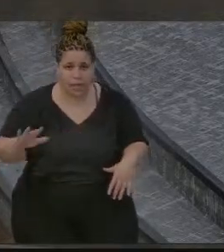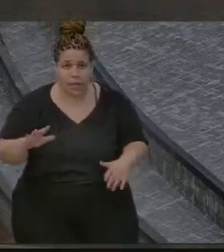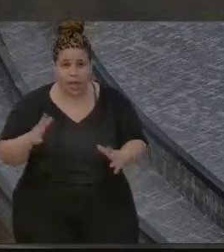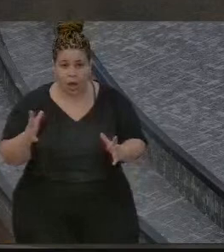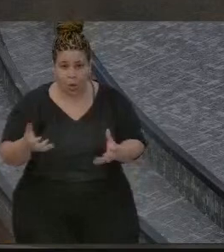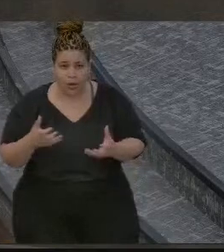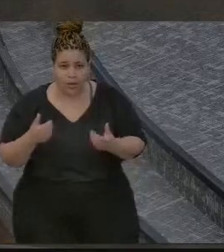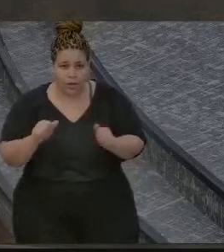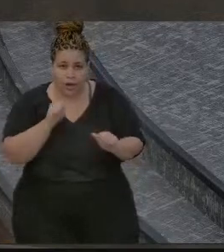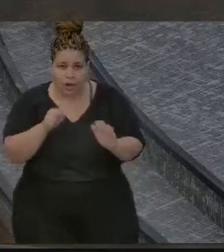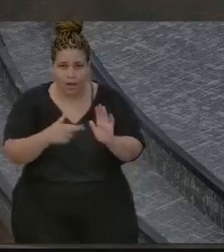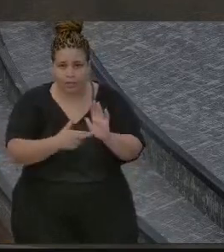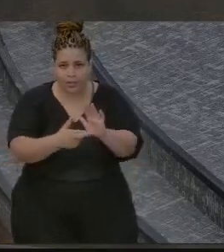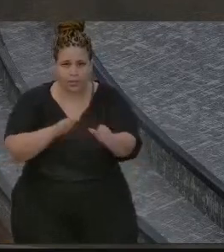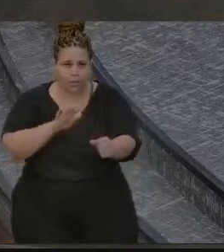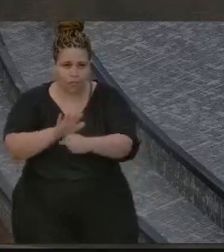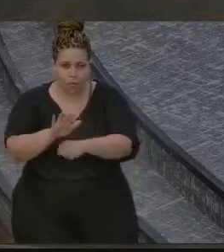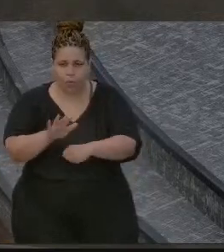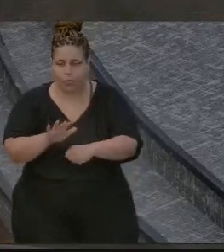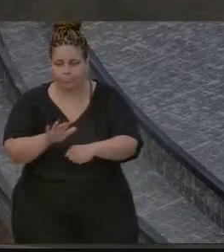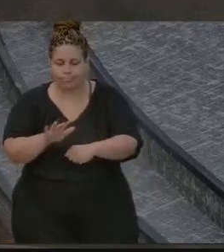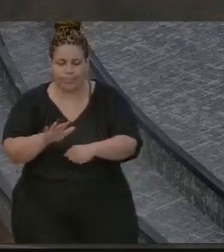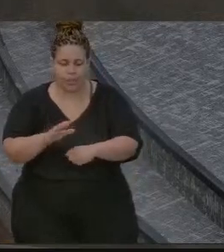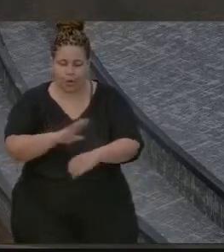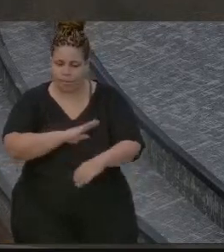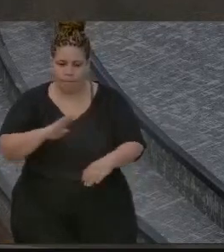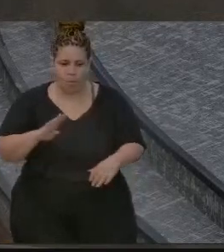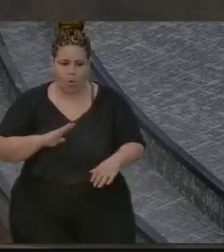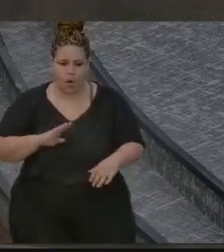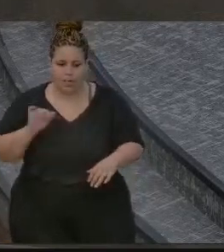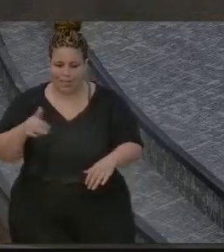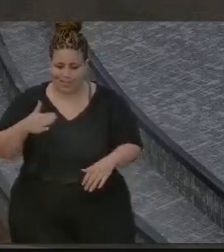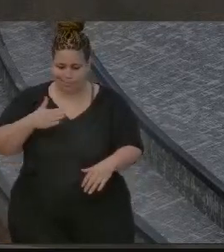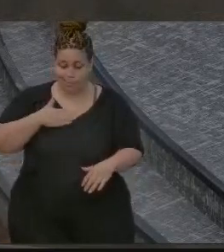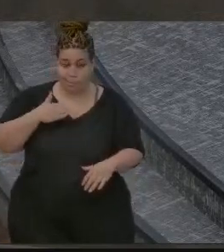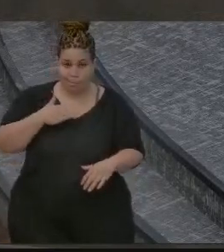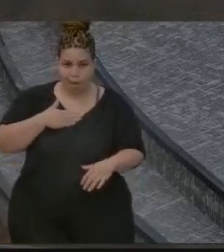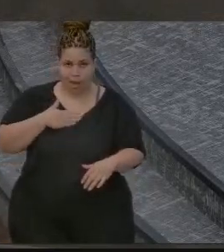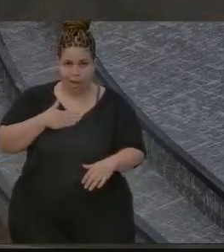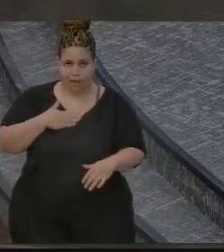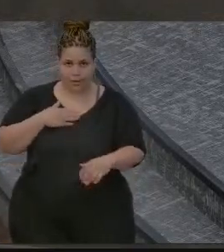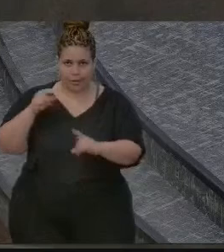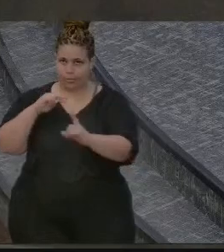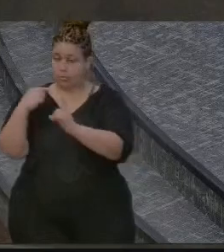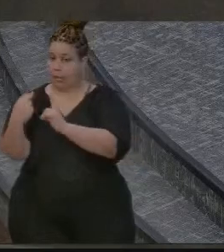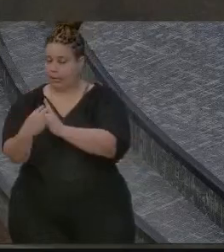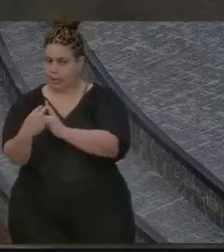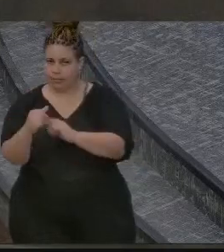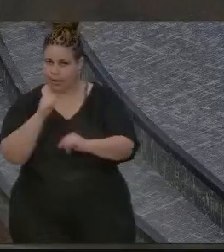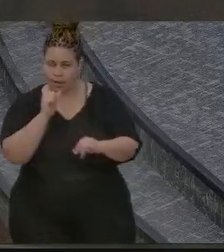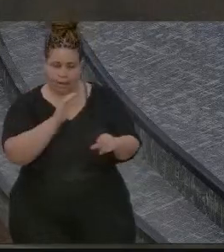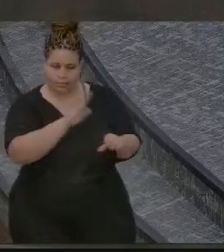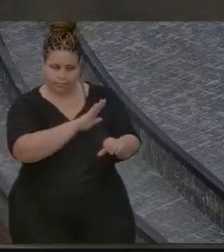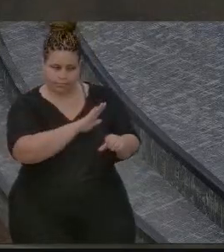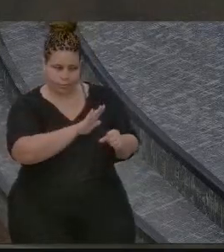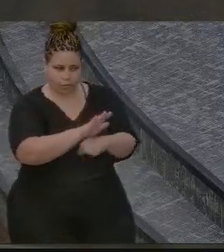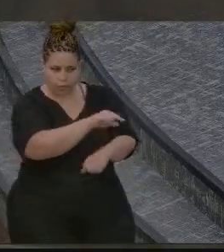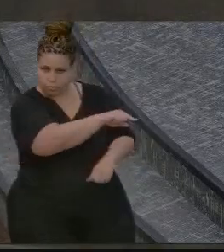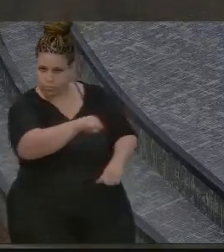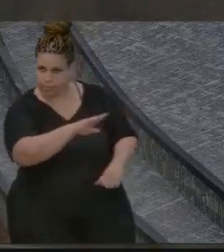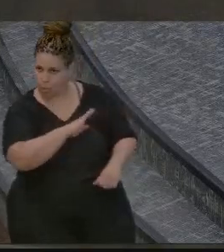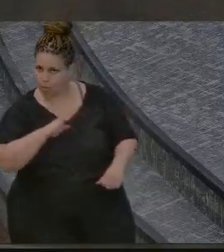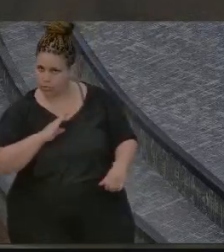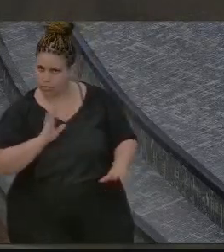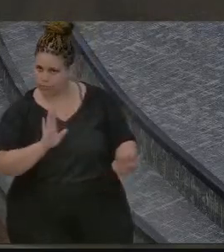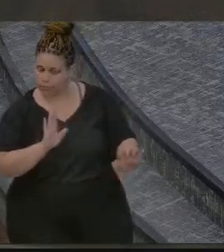the board's perspective, but it was just something, during our one-on-one, but I did want to share that with you all. Did I